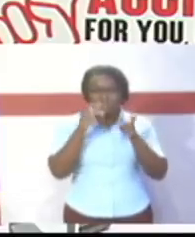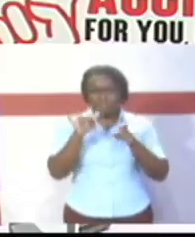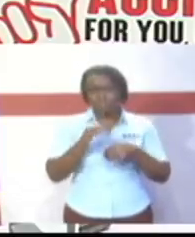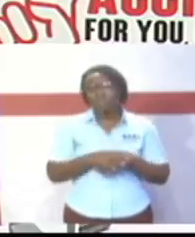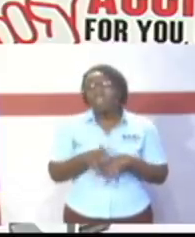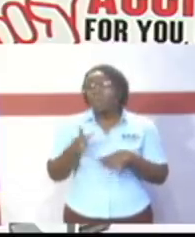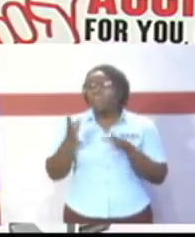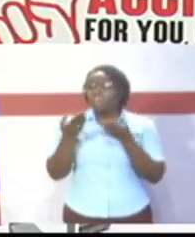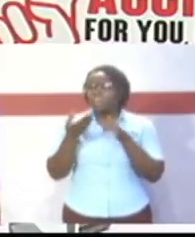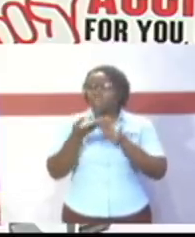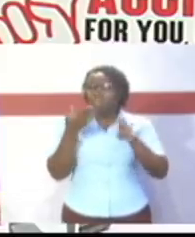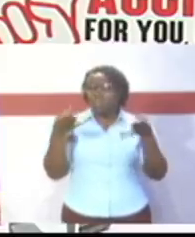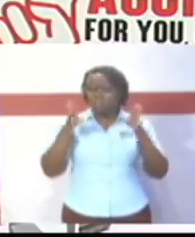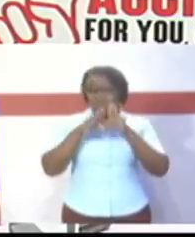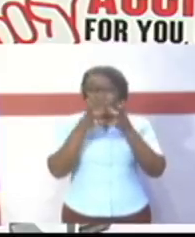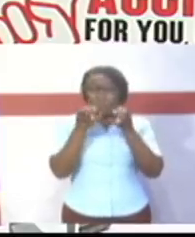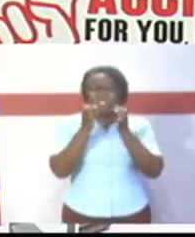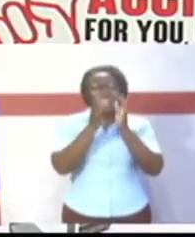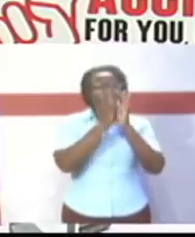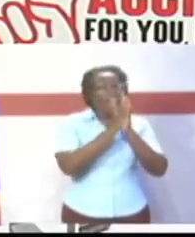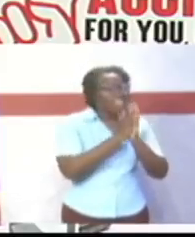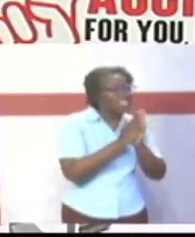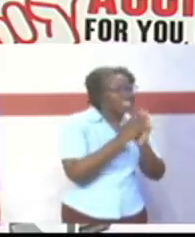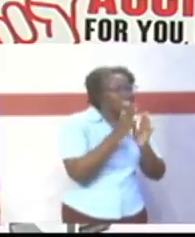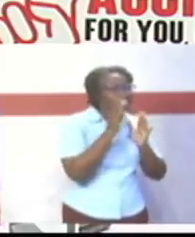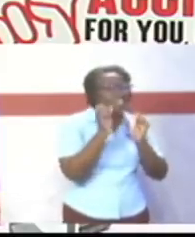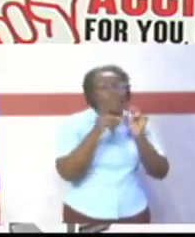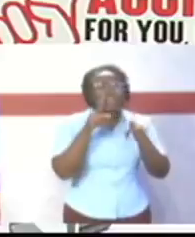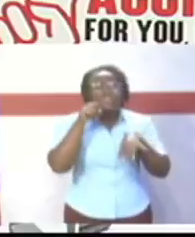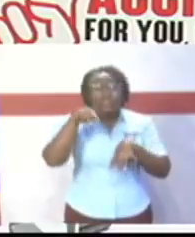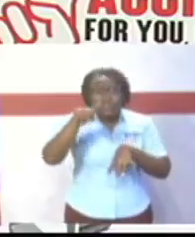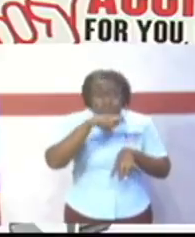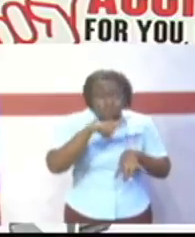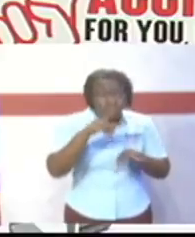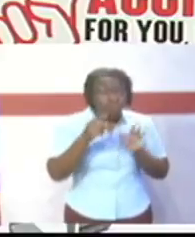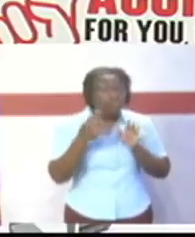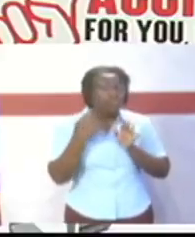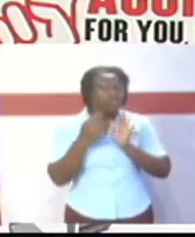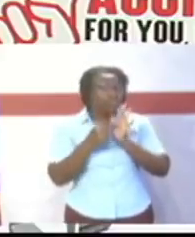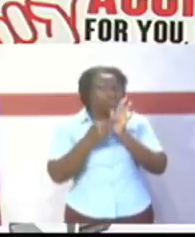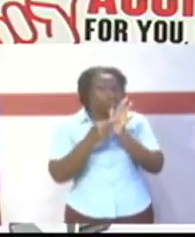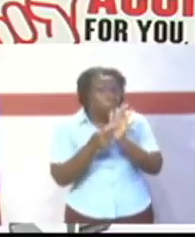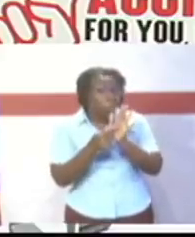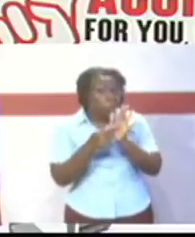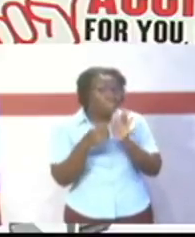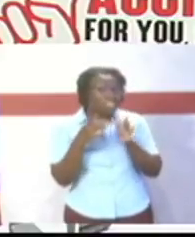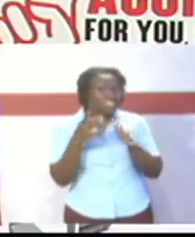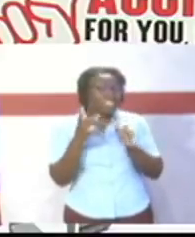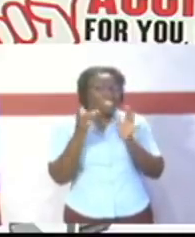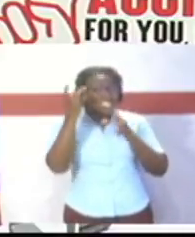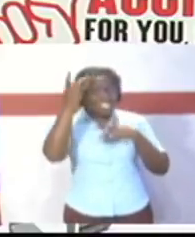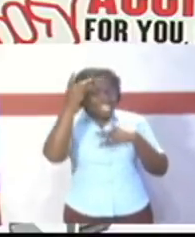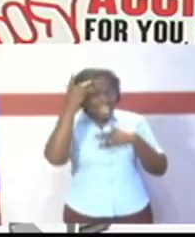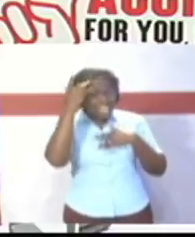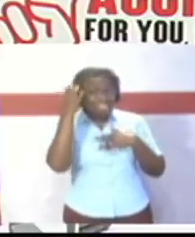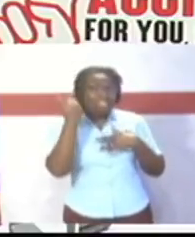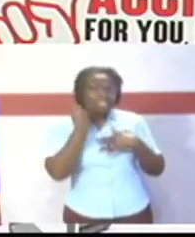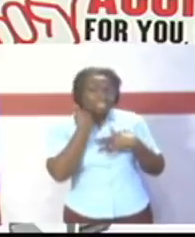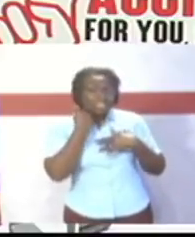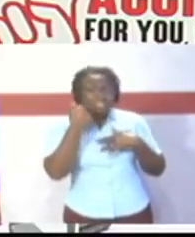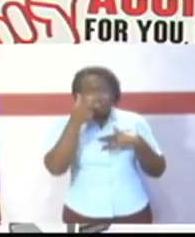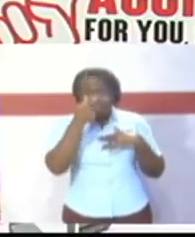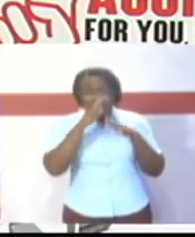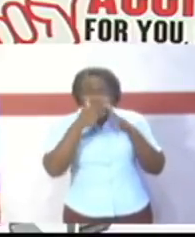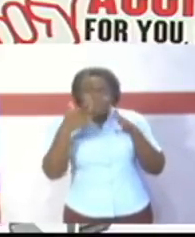asking, if you are symptomatic, please come into the parallel healthcare system early so we can have less